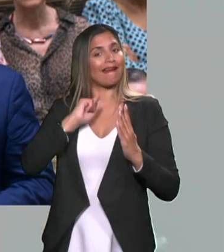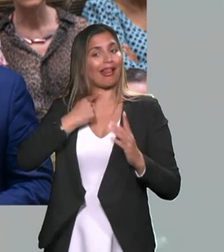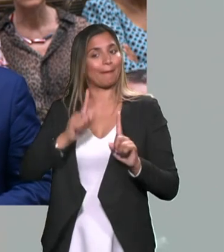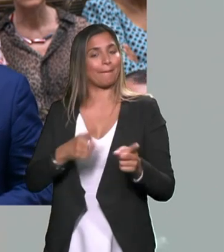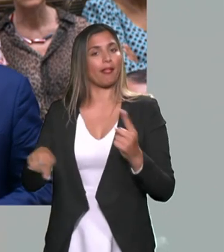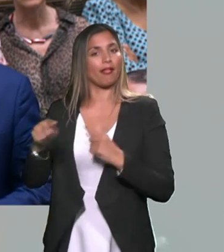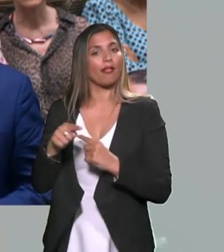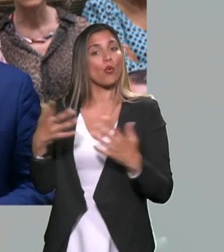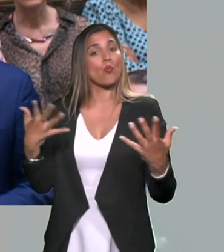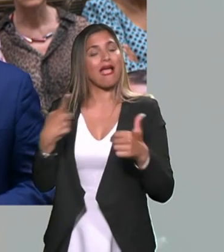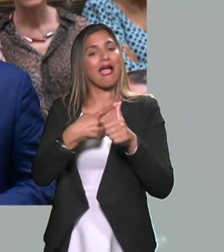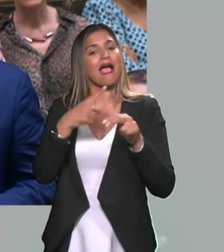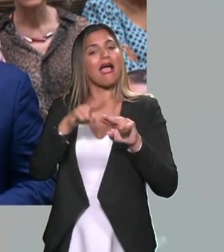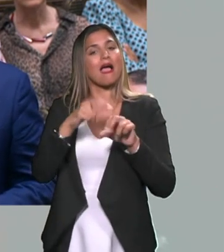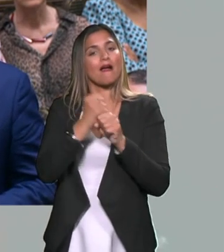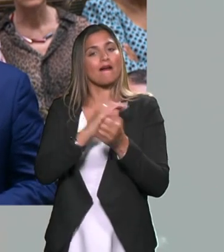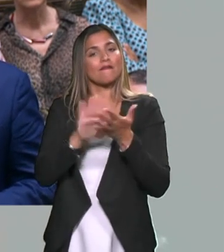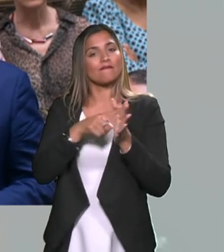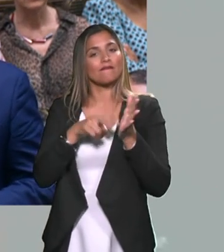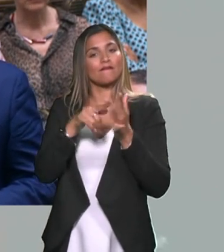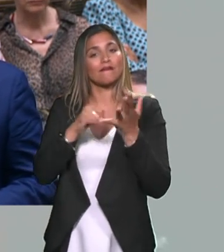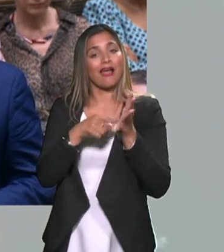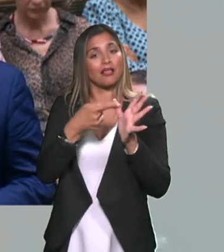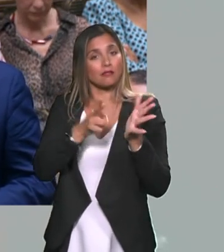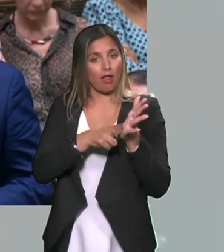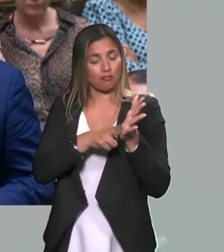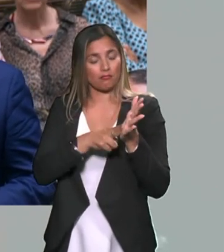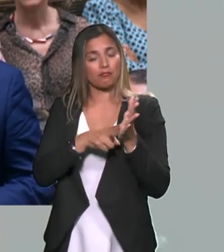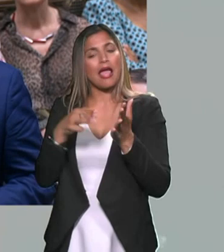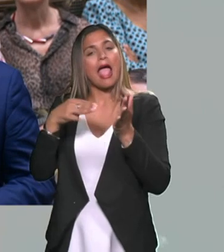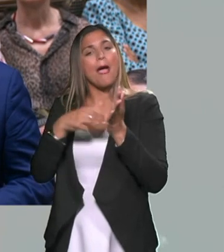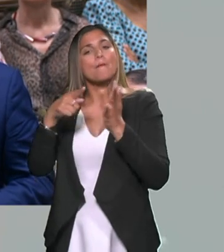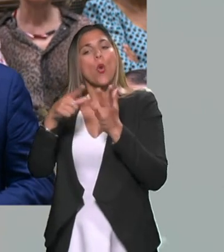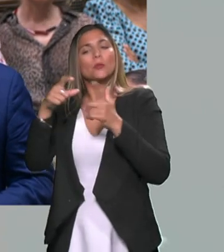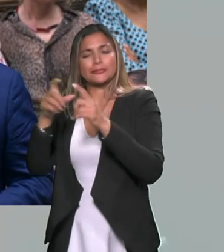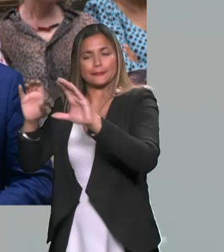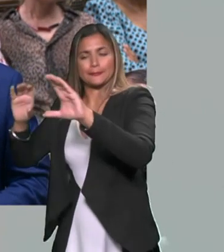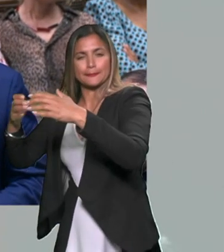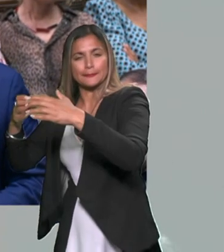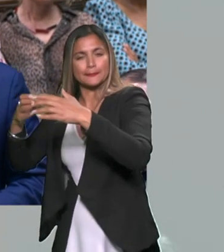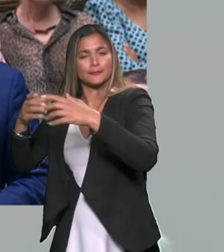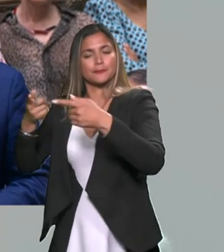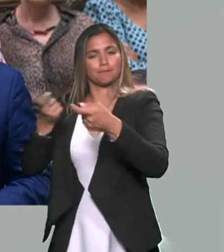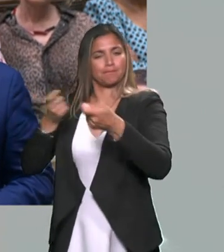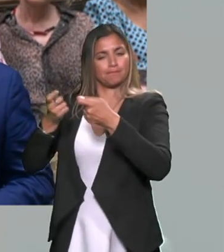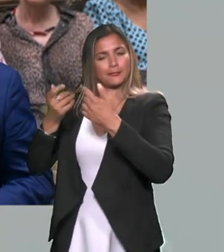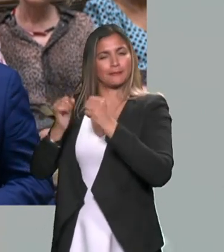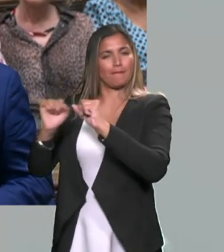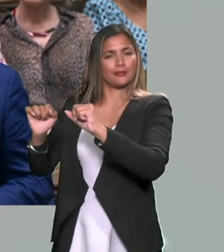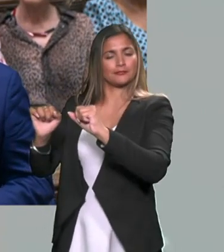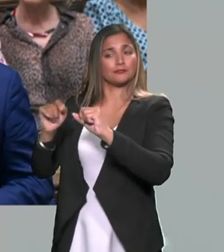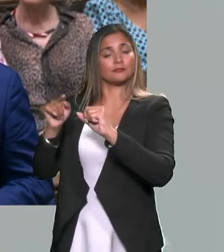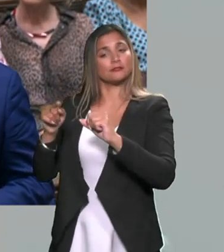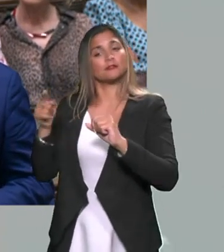particular the MOD, was determined to sweep this under the carpet. But those who serve in uniform and the public